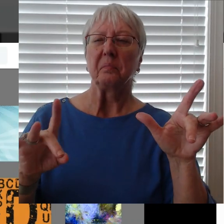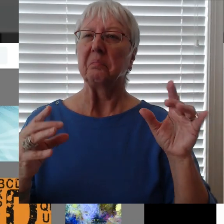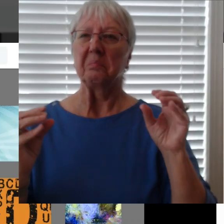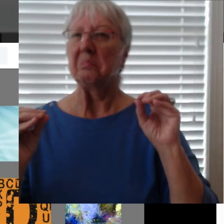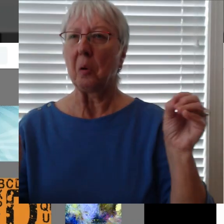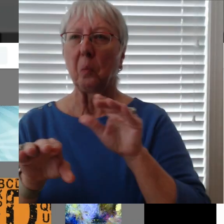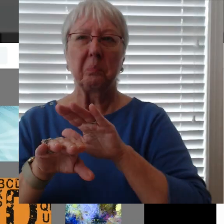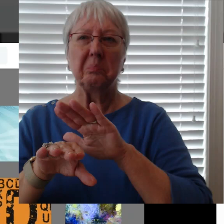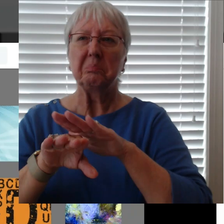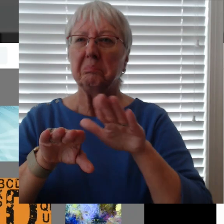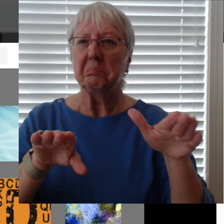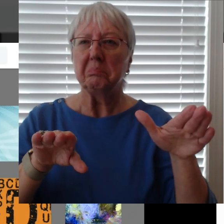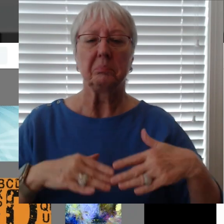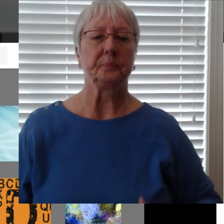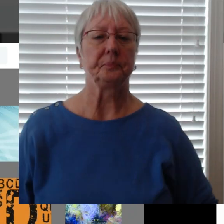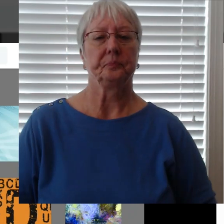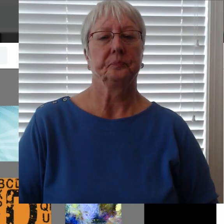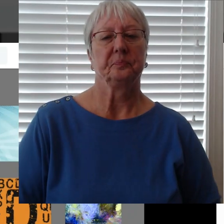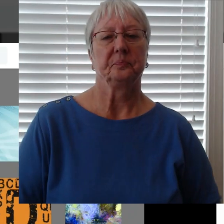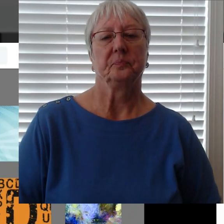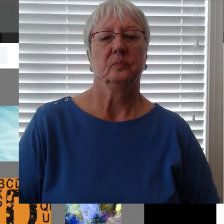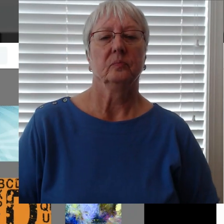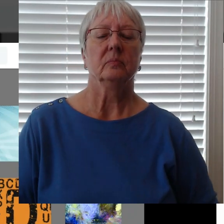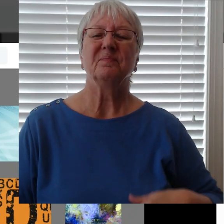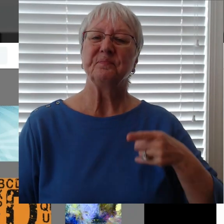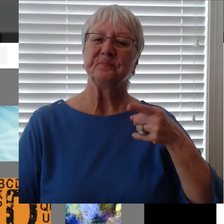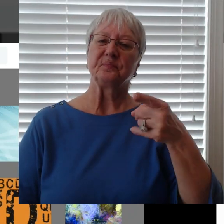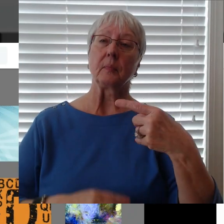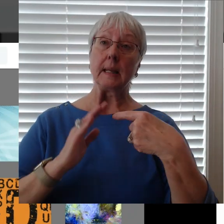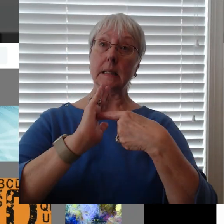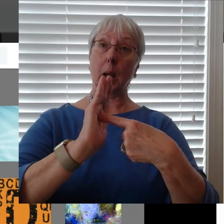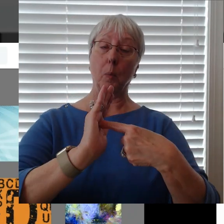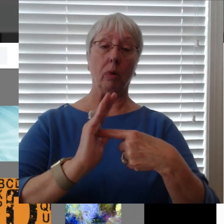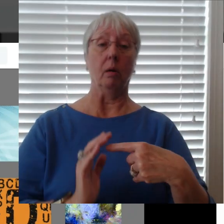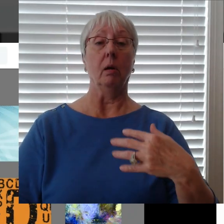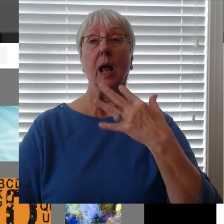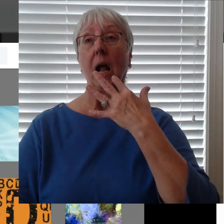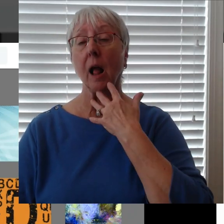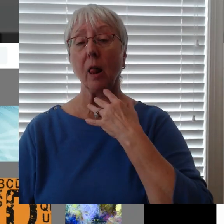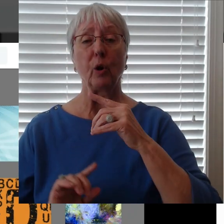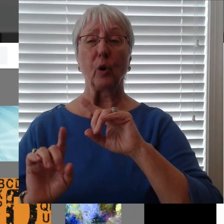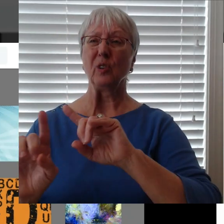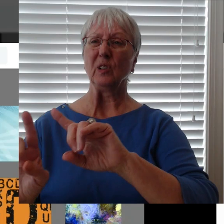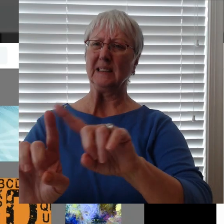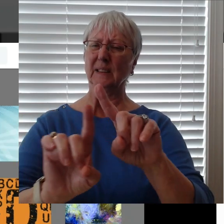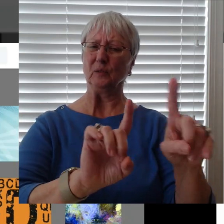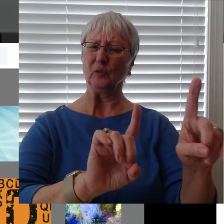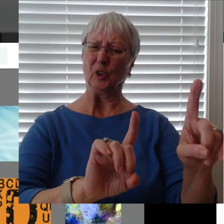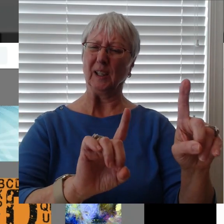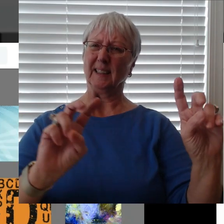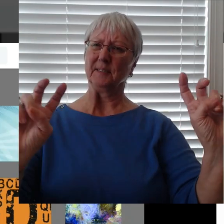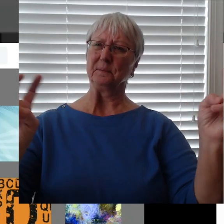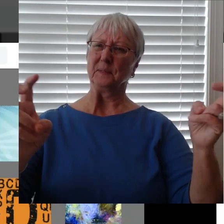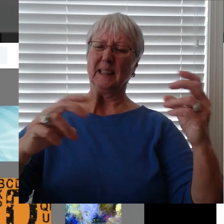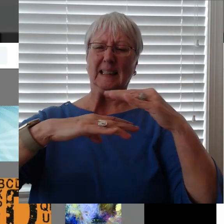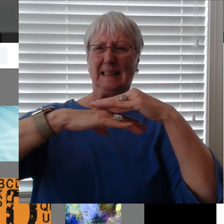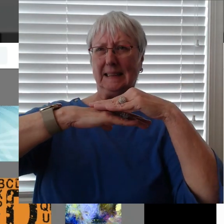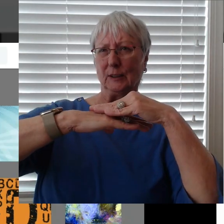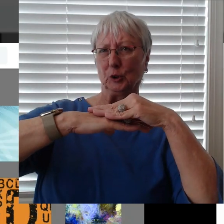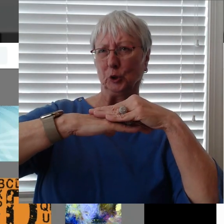overall appearance of the color. In the examples here, the colors vary in the kind of texture as they might relate to